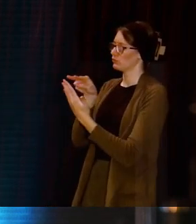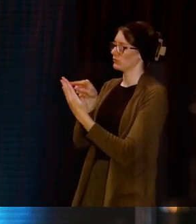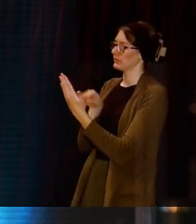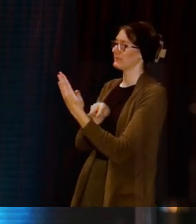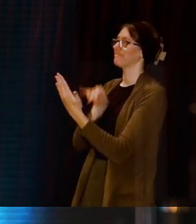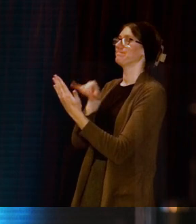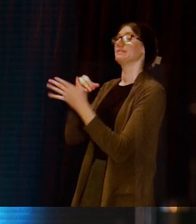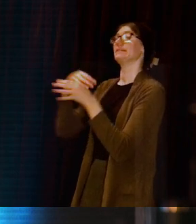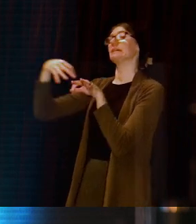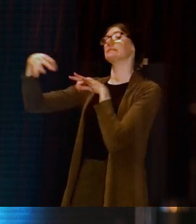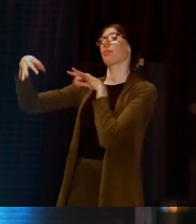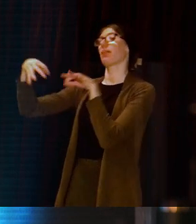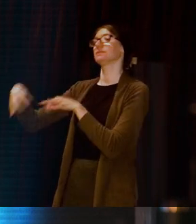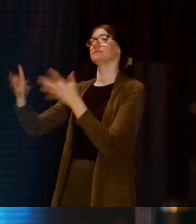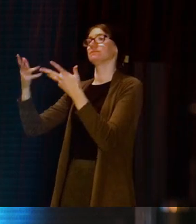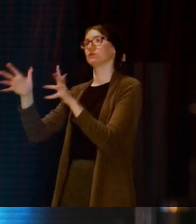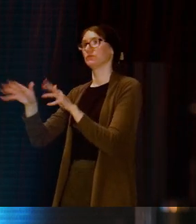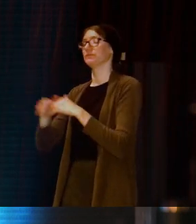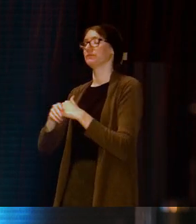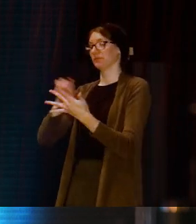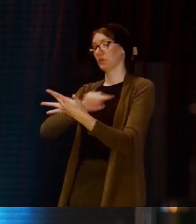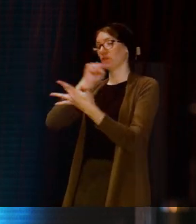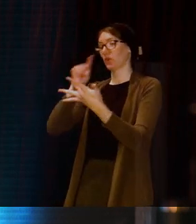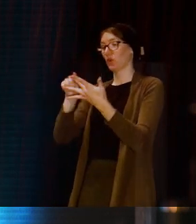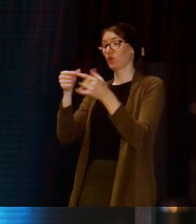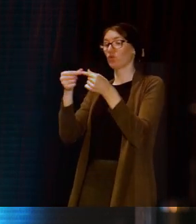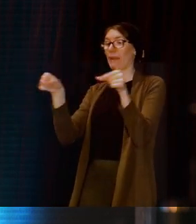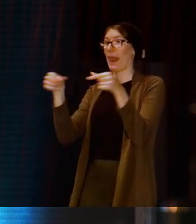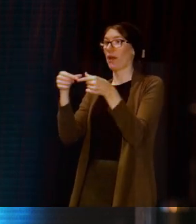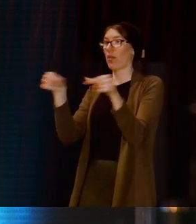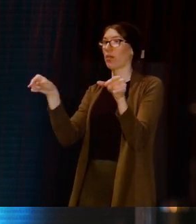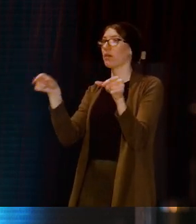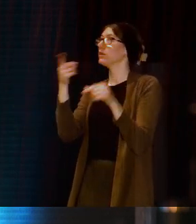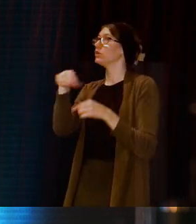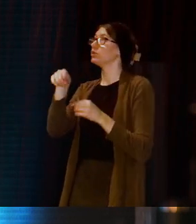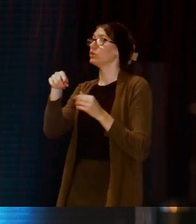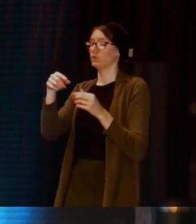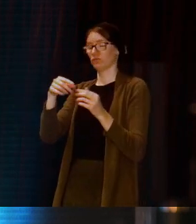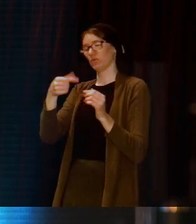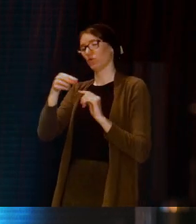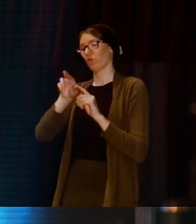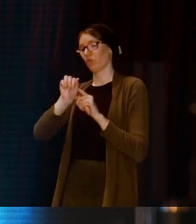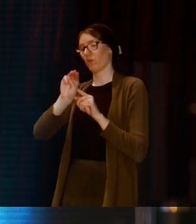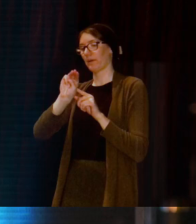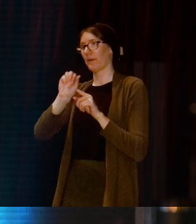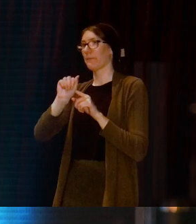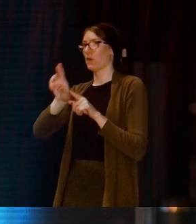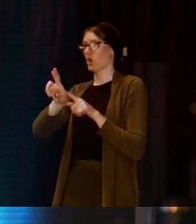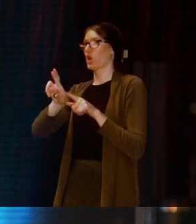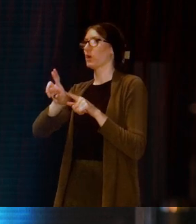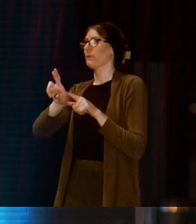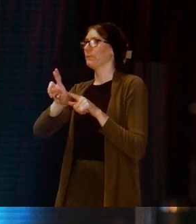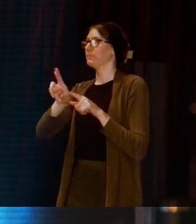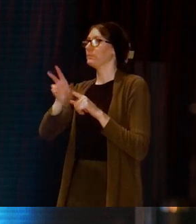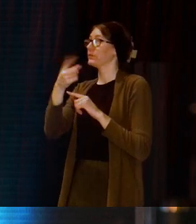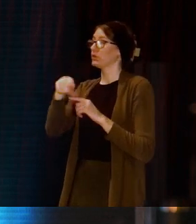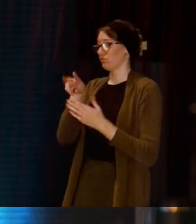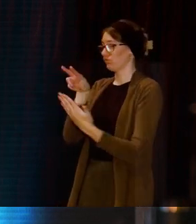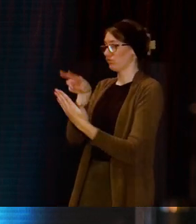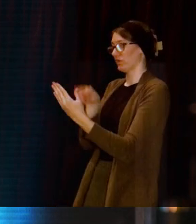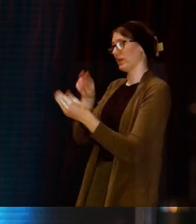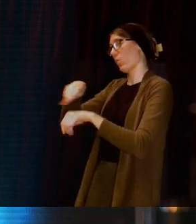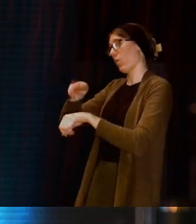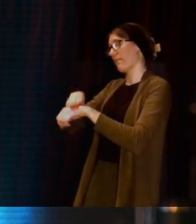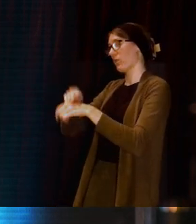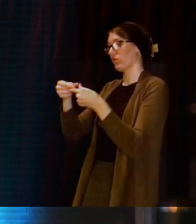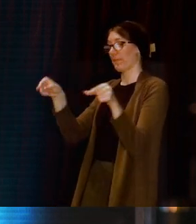go. Then there's also the grammatical. You read the text with normal rules of grammar and interpreting. Is